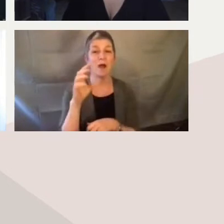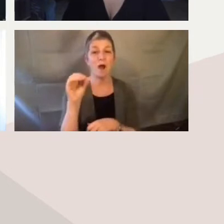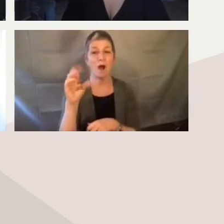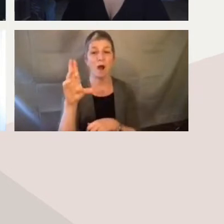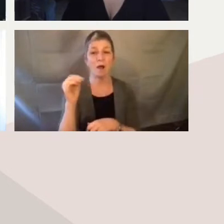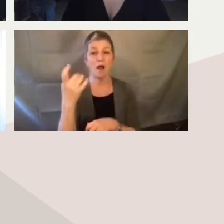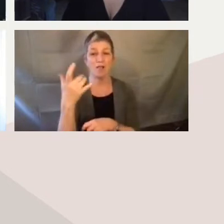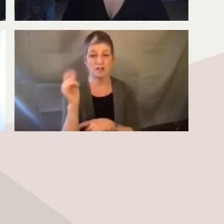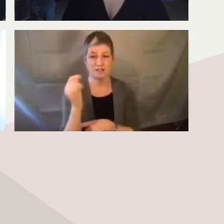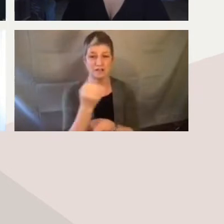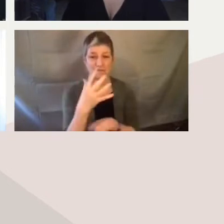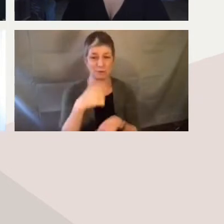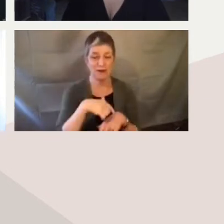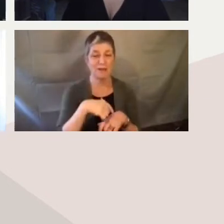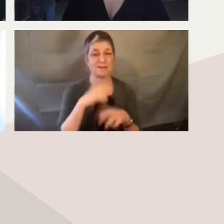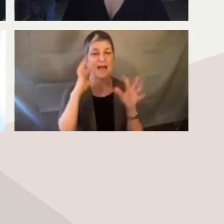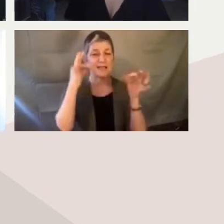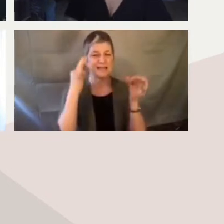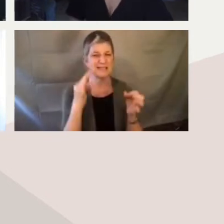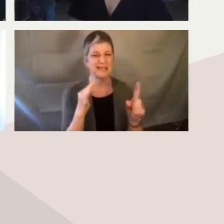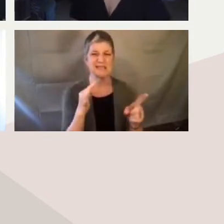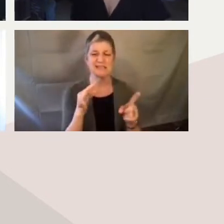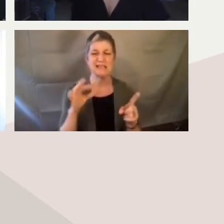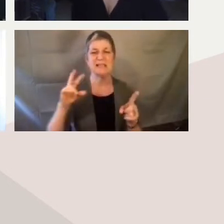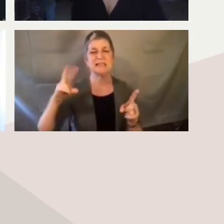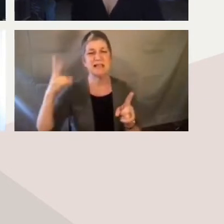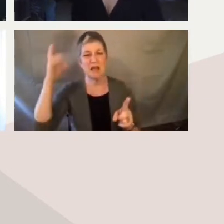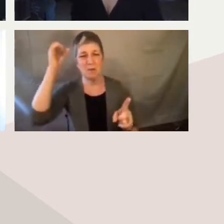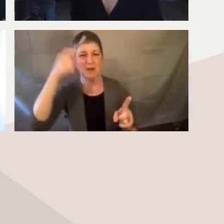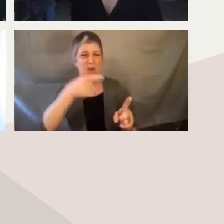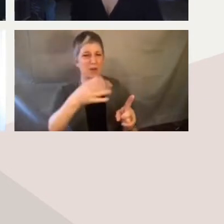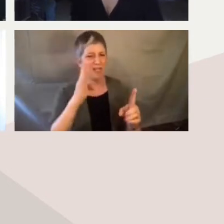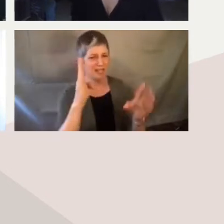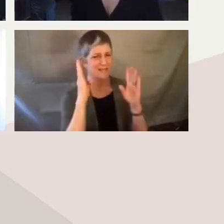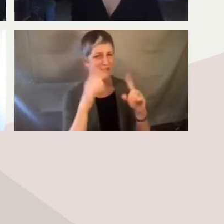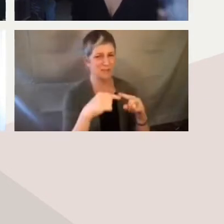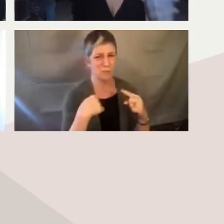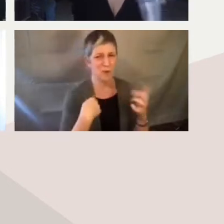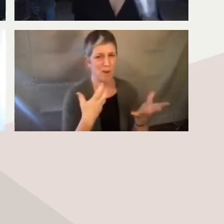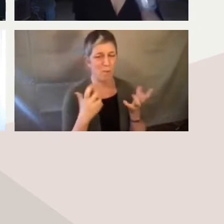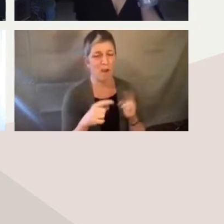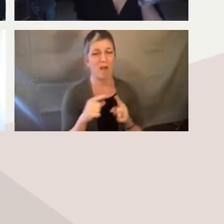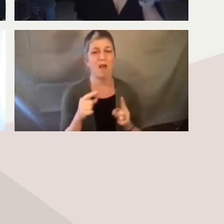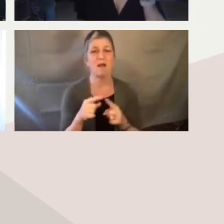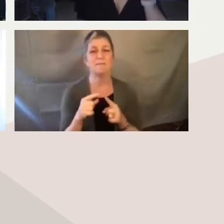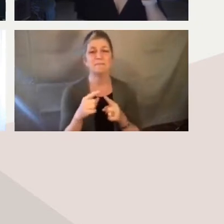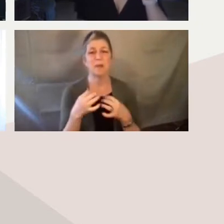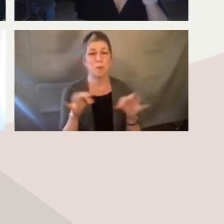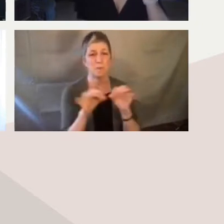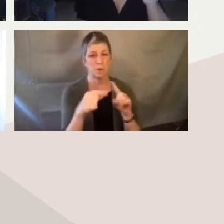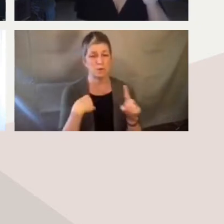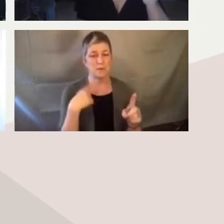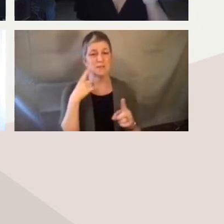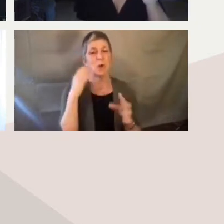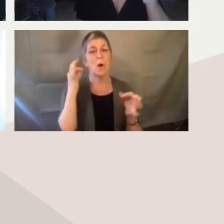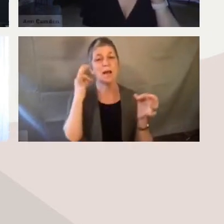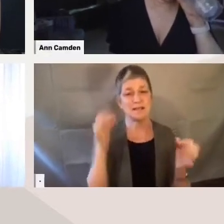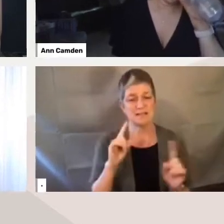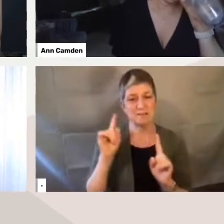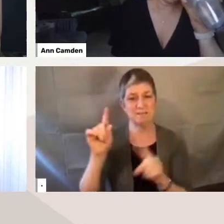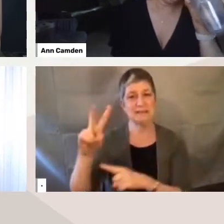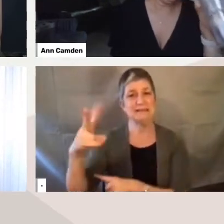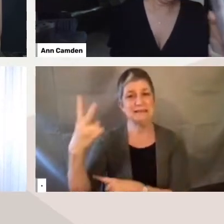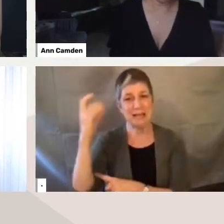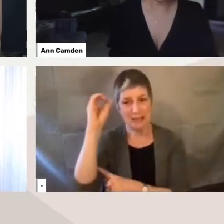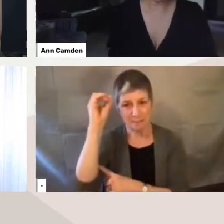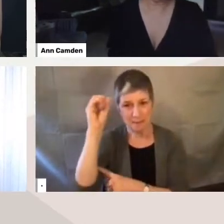second opinion, just based off he wasn't listening to some of the things I wanted and what were important to me. So I decided to get a second opinion. And